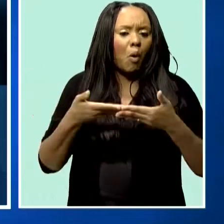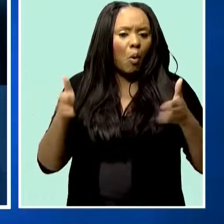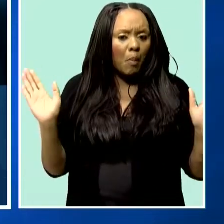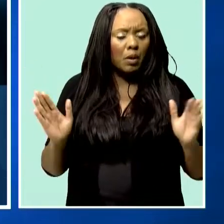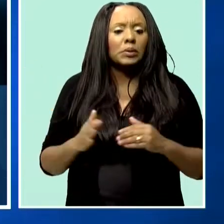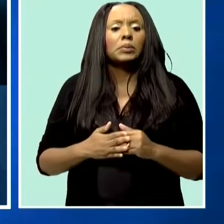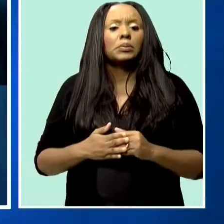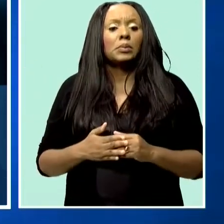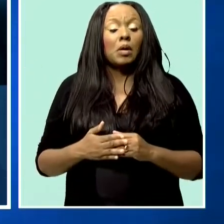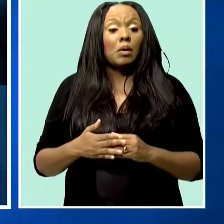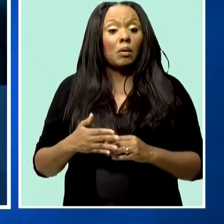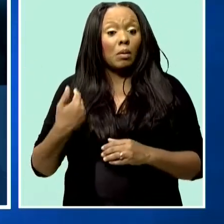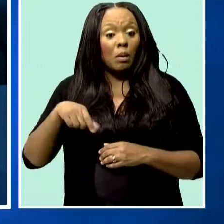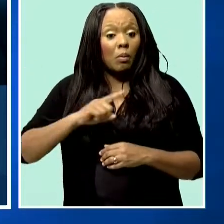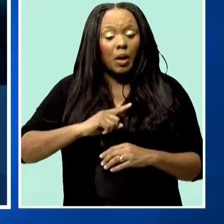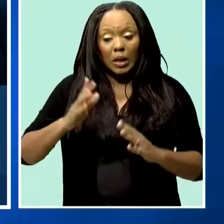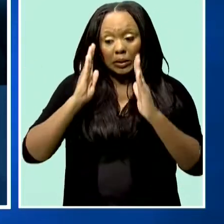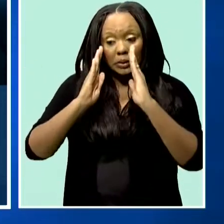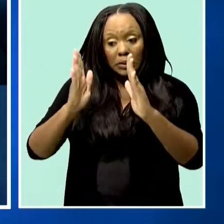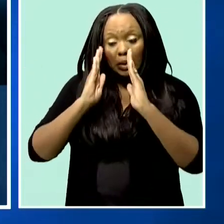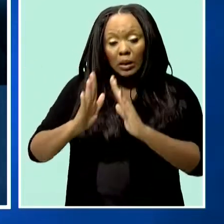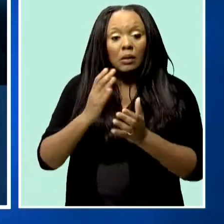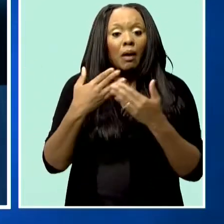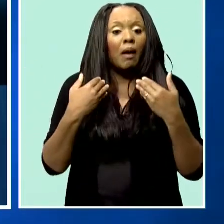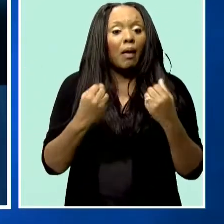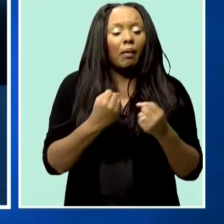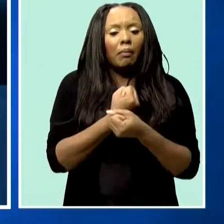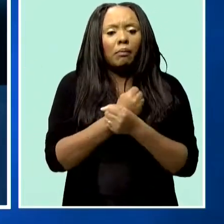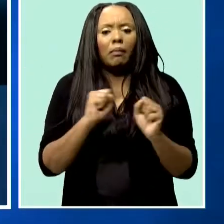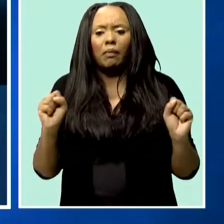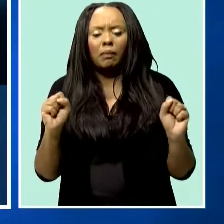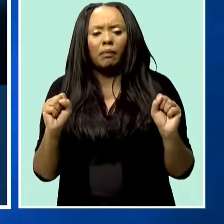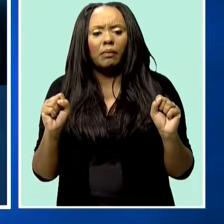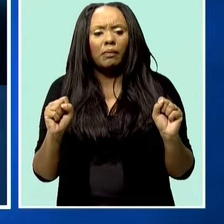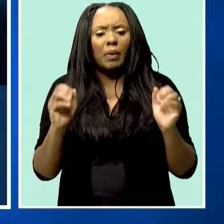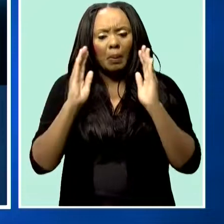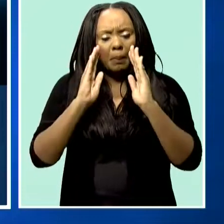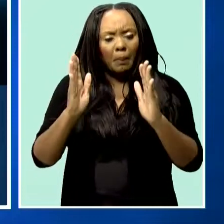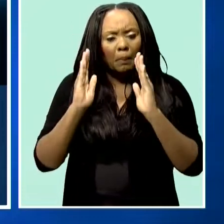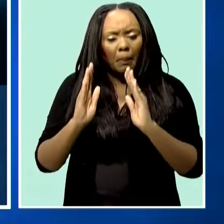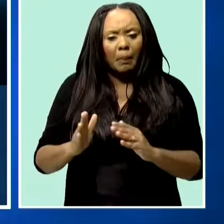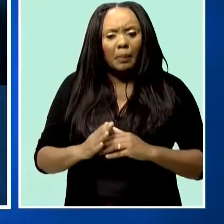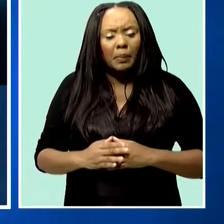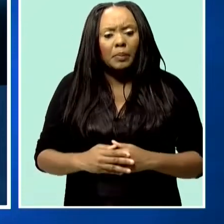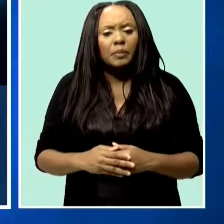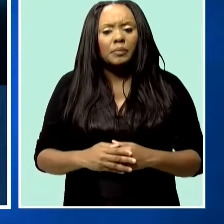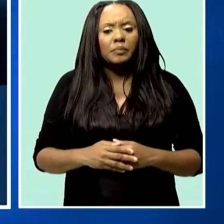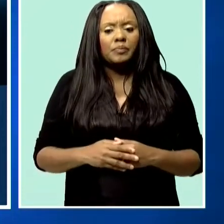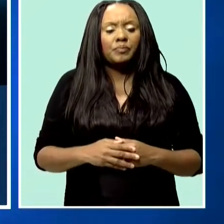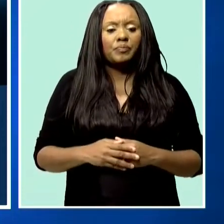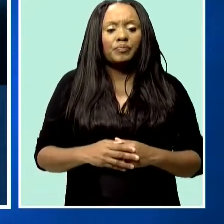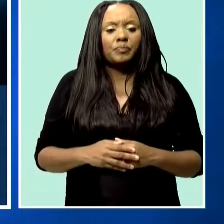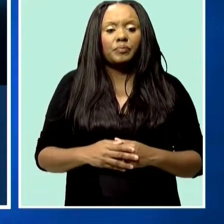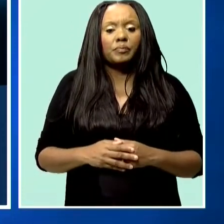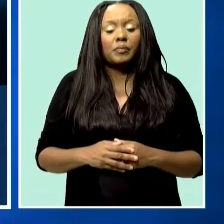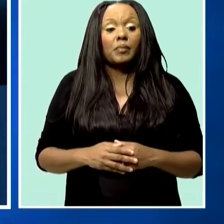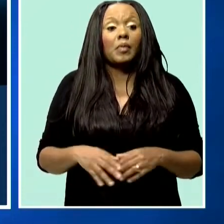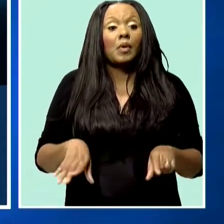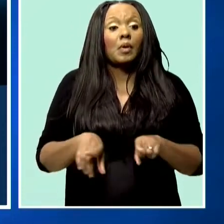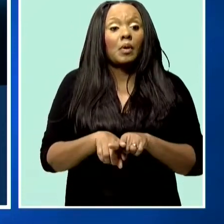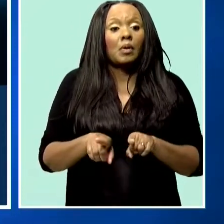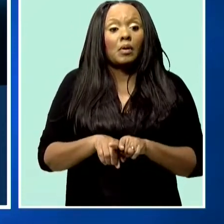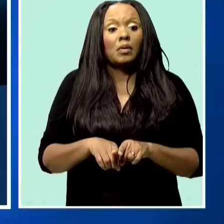to provide careful attention to health and safety, as we always have in this industry. And we also are going to maintain our strict attention